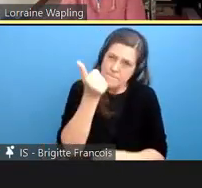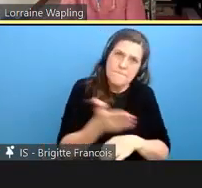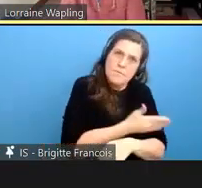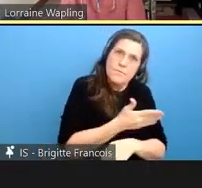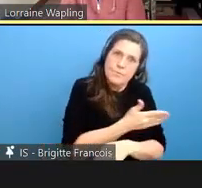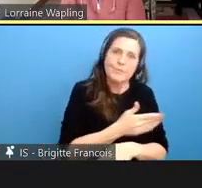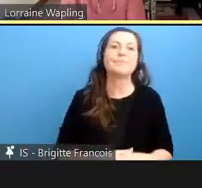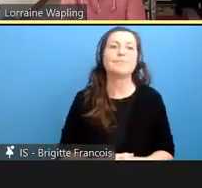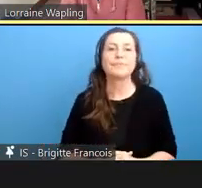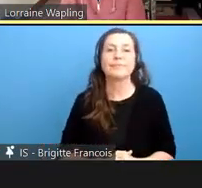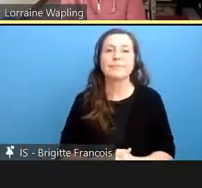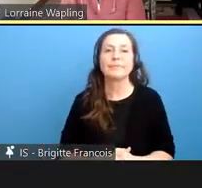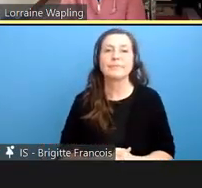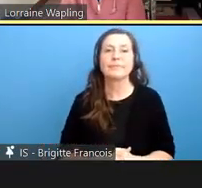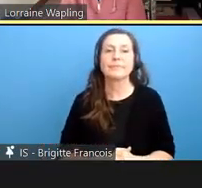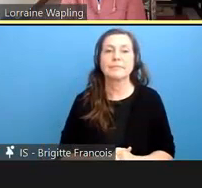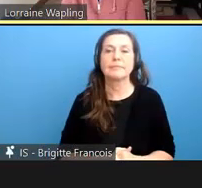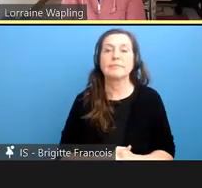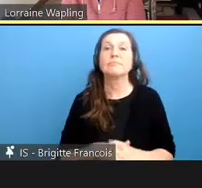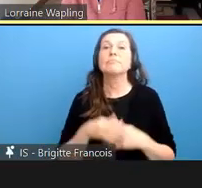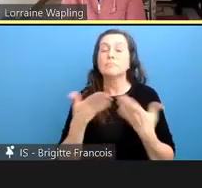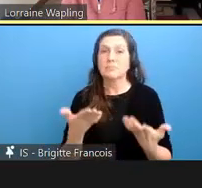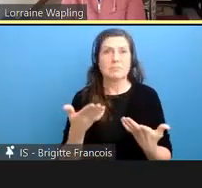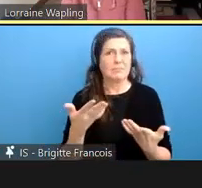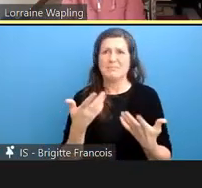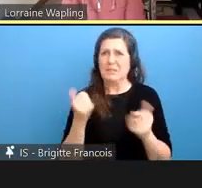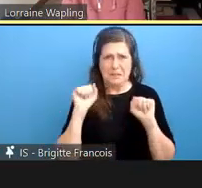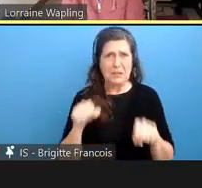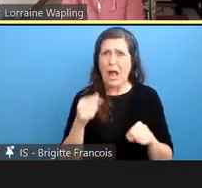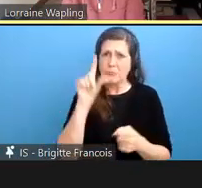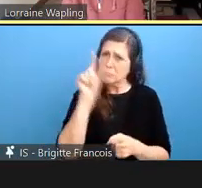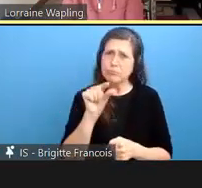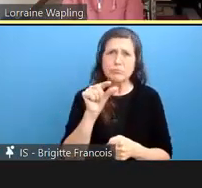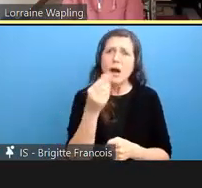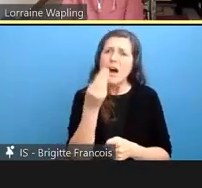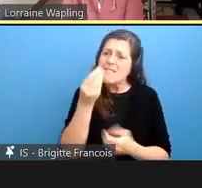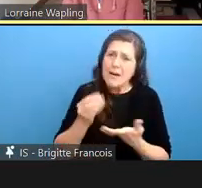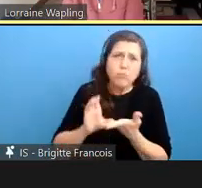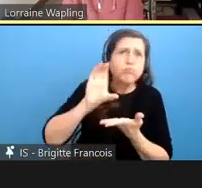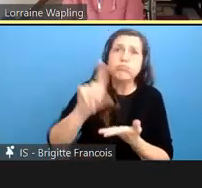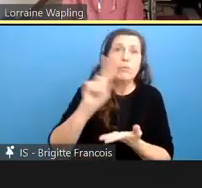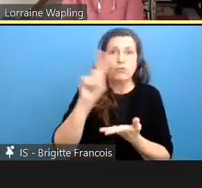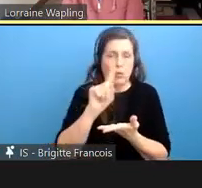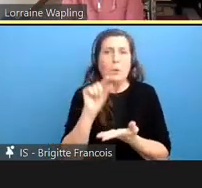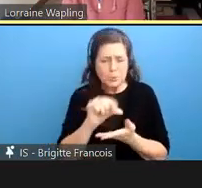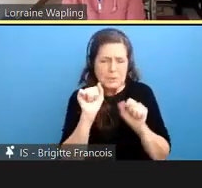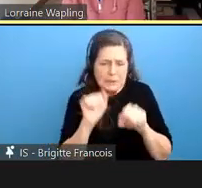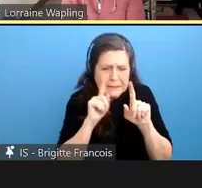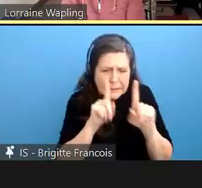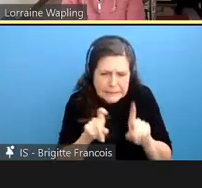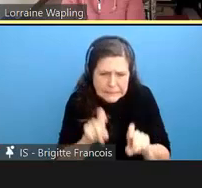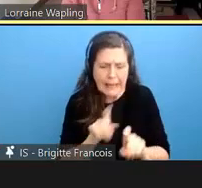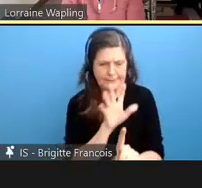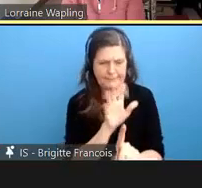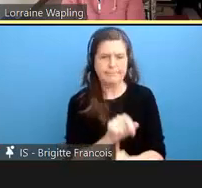So affordable, fairly reliable tech is available for screening for deafness in very young children. So it is